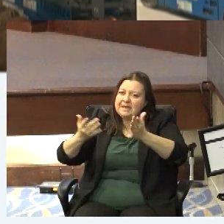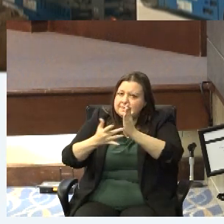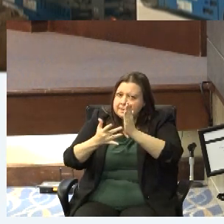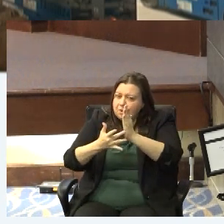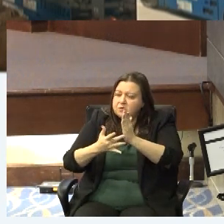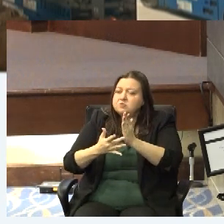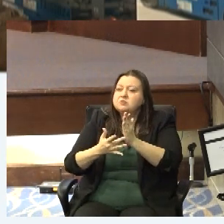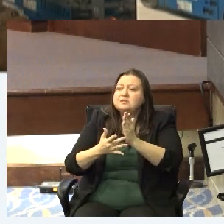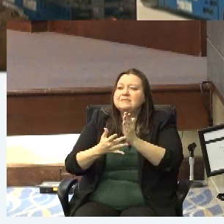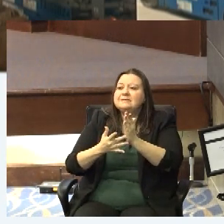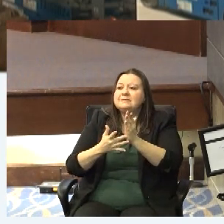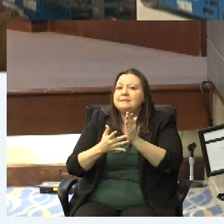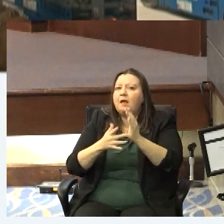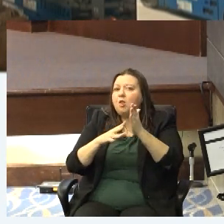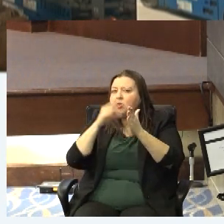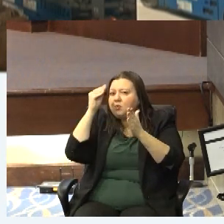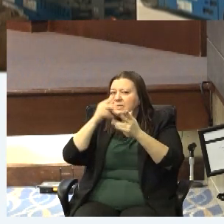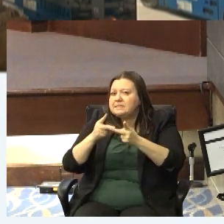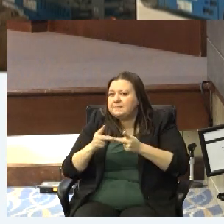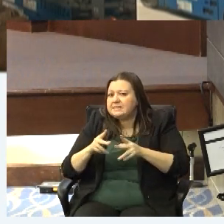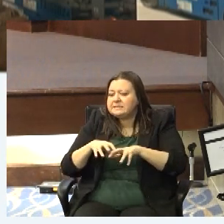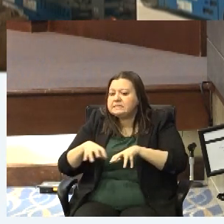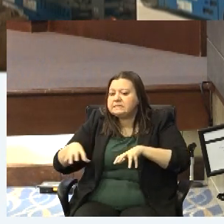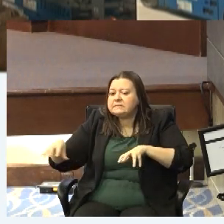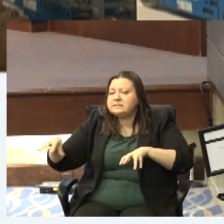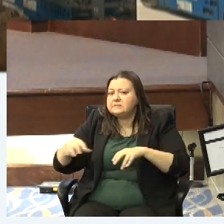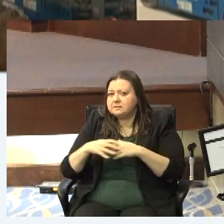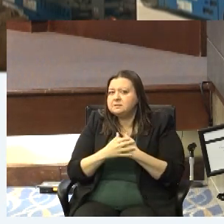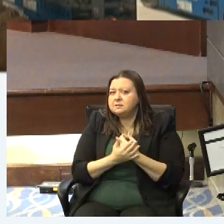technology-equipped learning spaces.